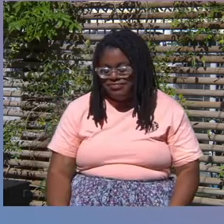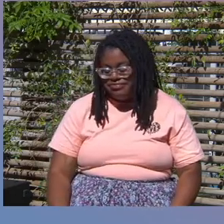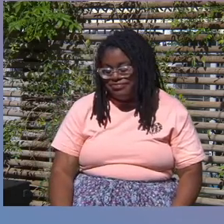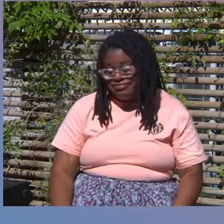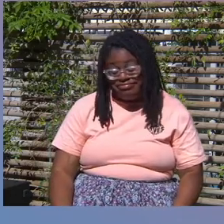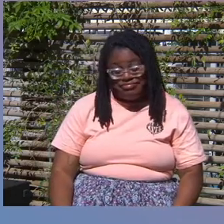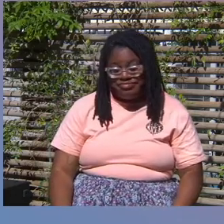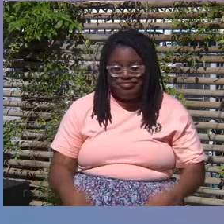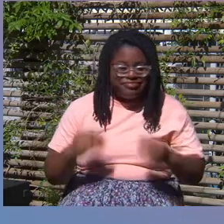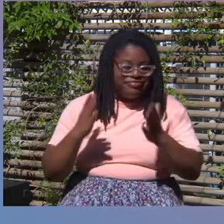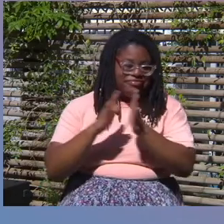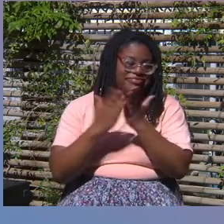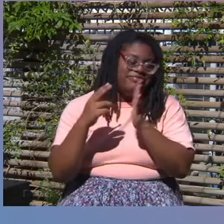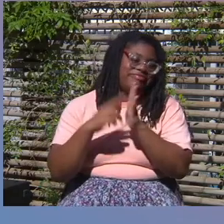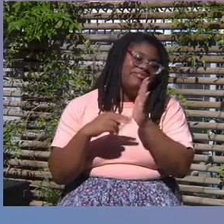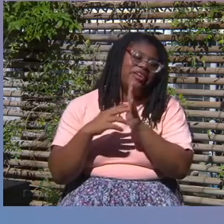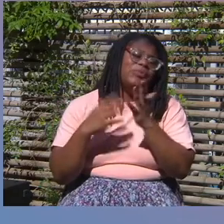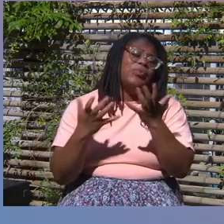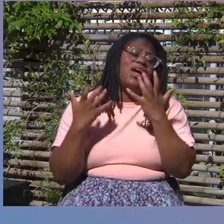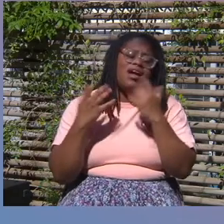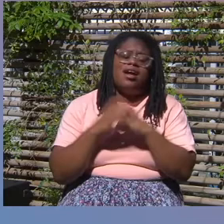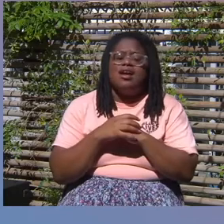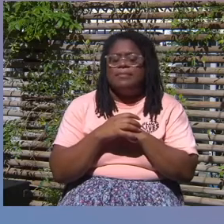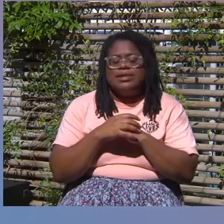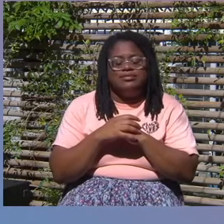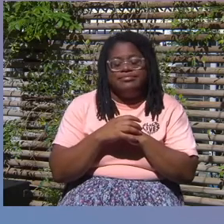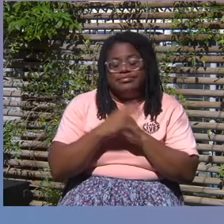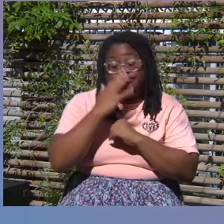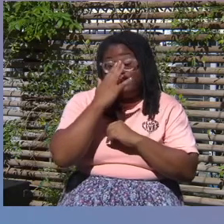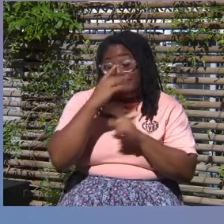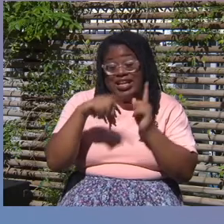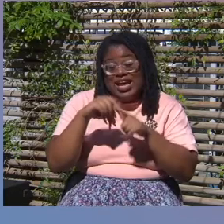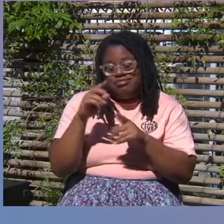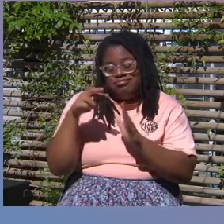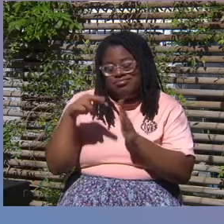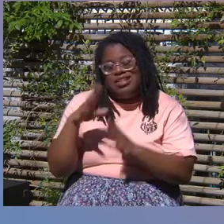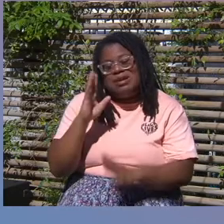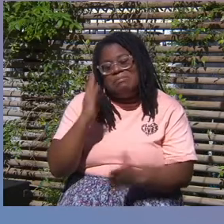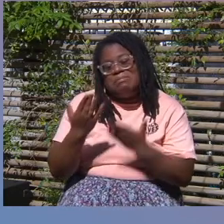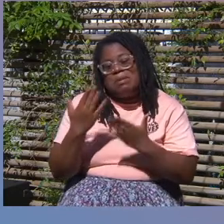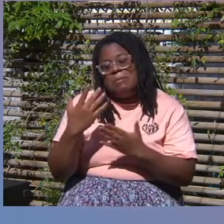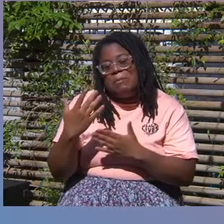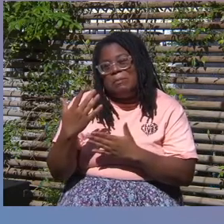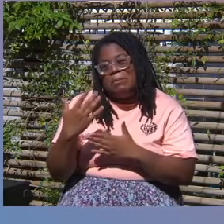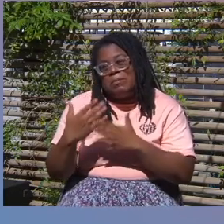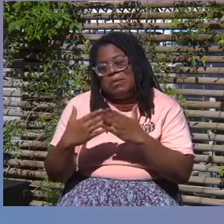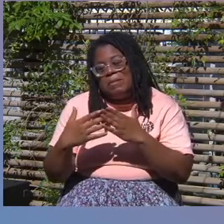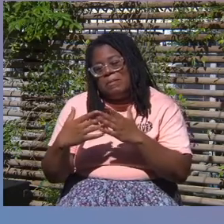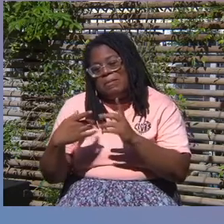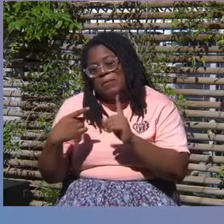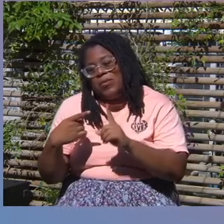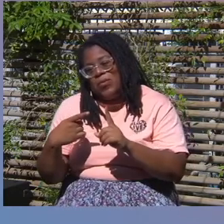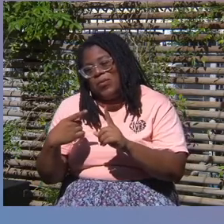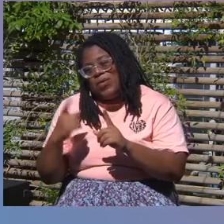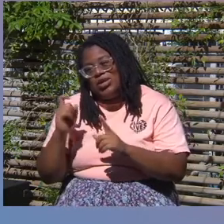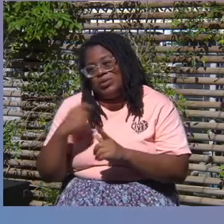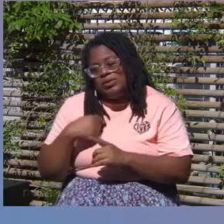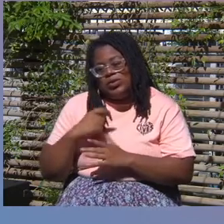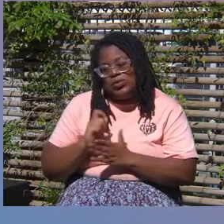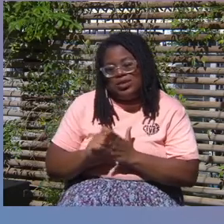there's so many books I want to read. I can't even get to them. I'll get to them maybe at some point. I'm supposed to be writing a